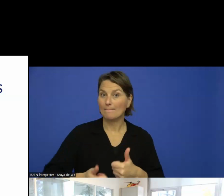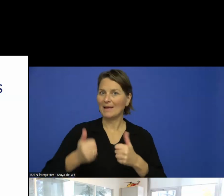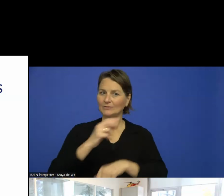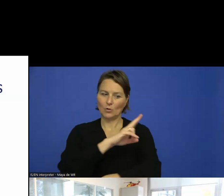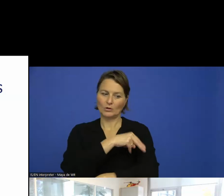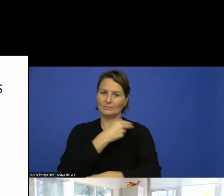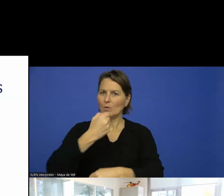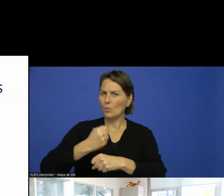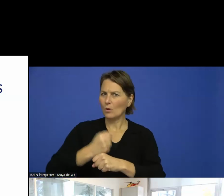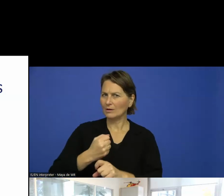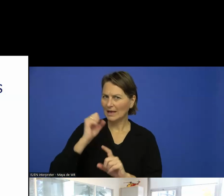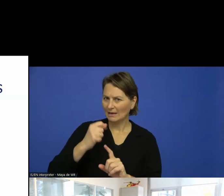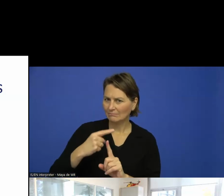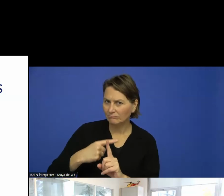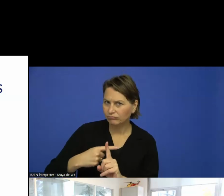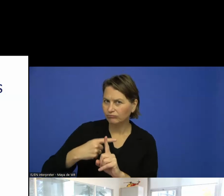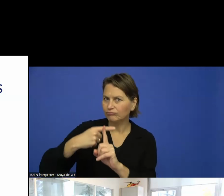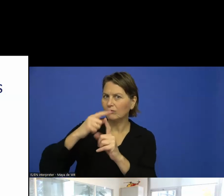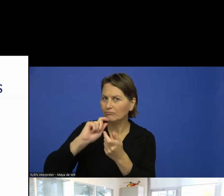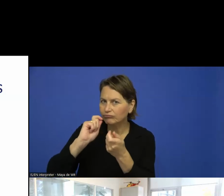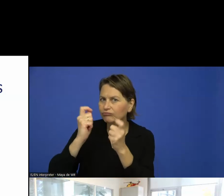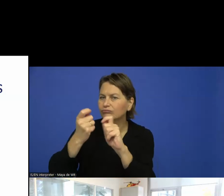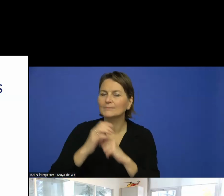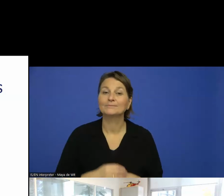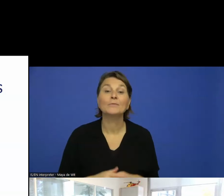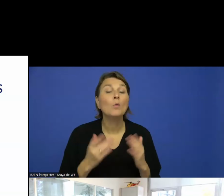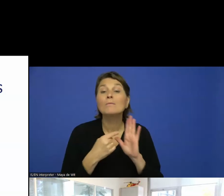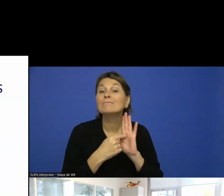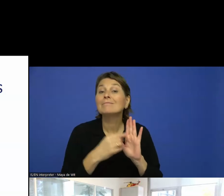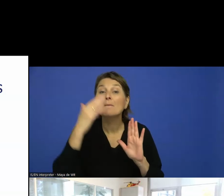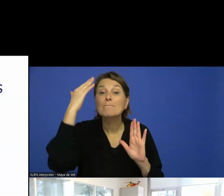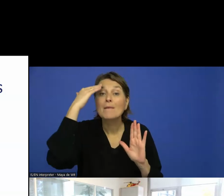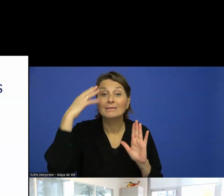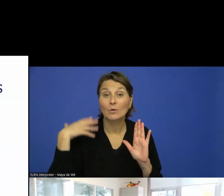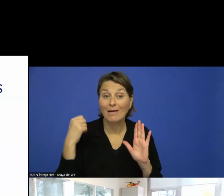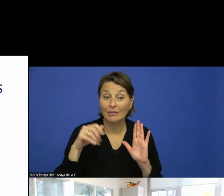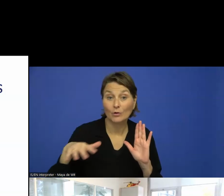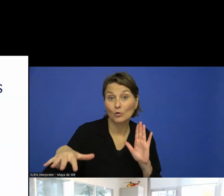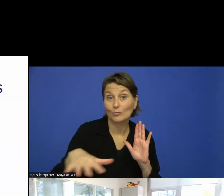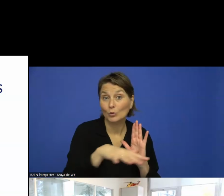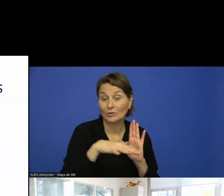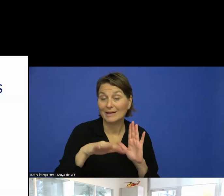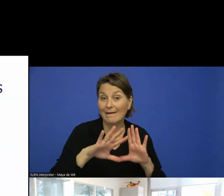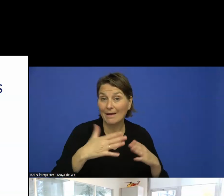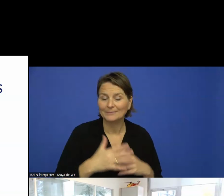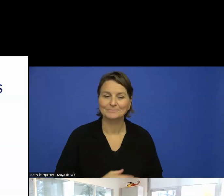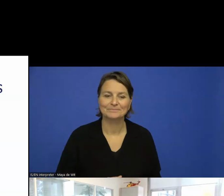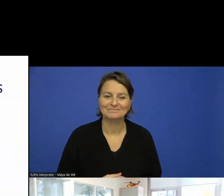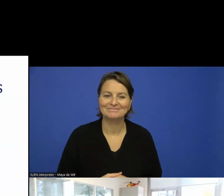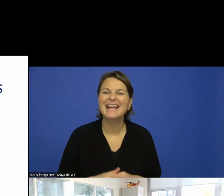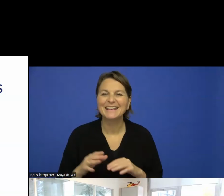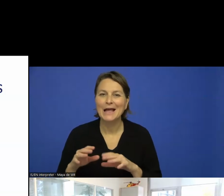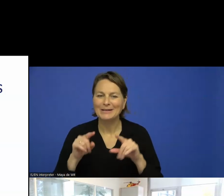how we can improve work in mental health and in the community. But we're also taking this idea into the